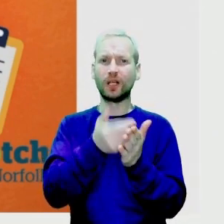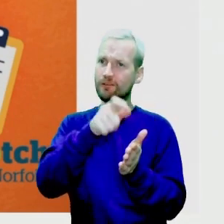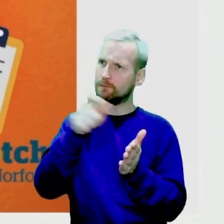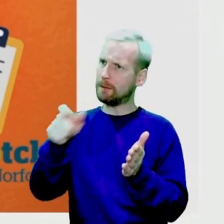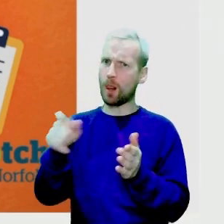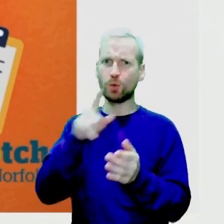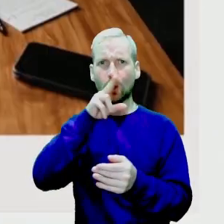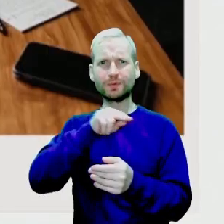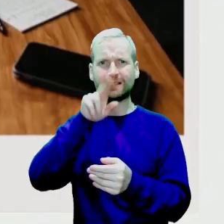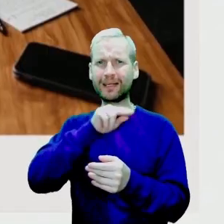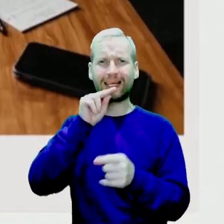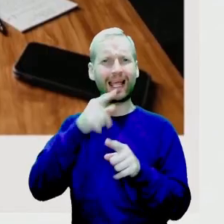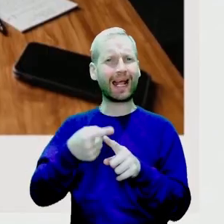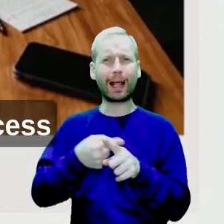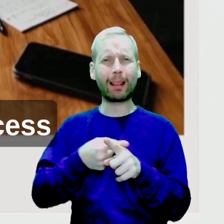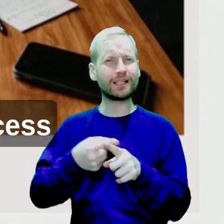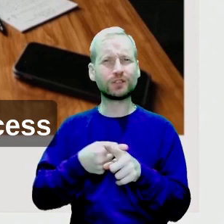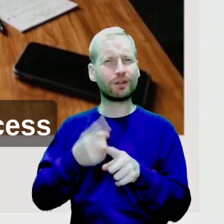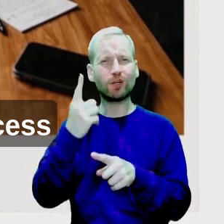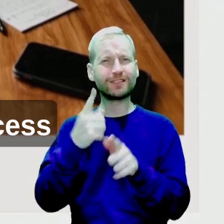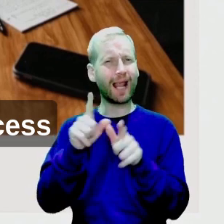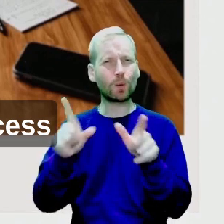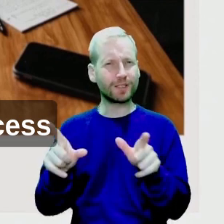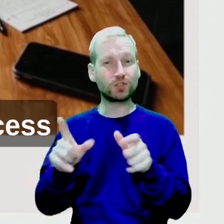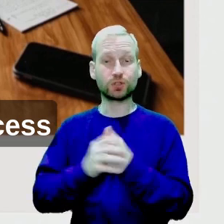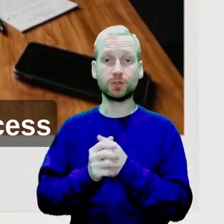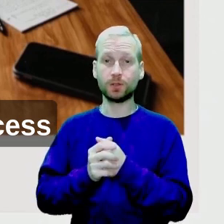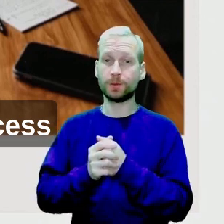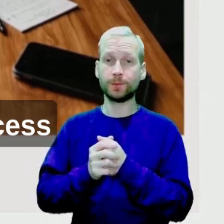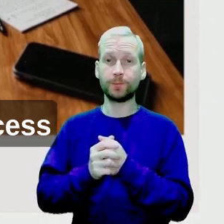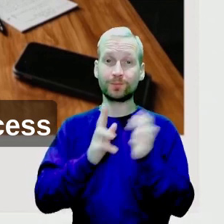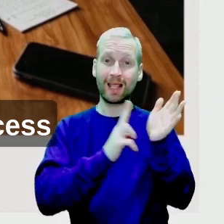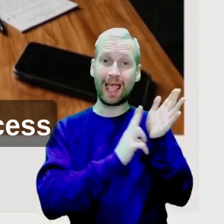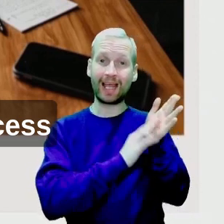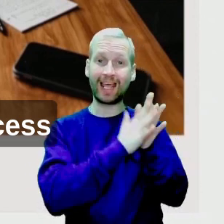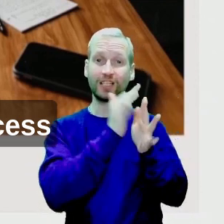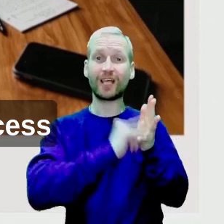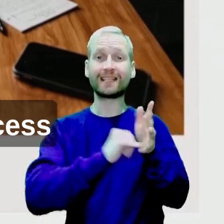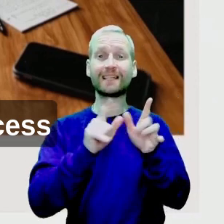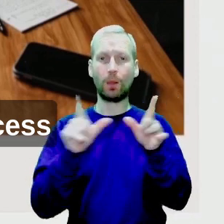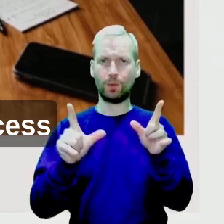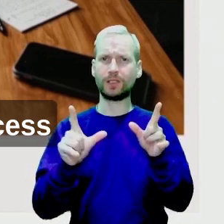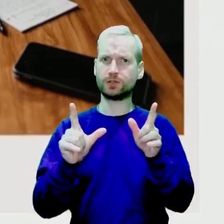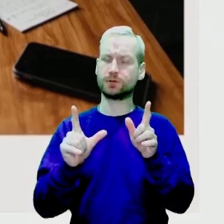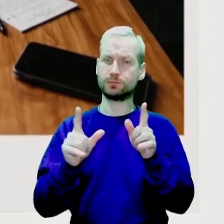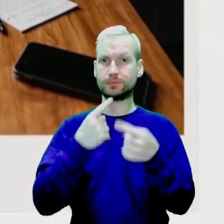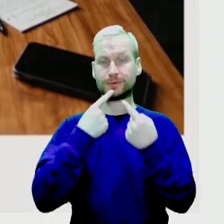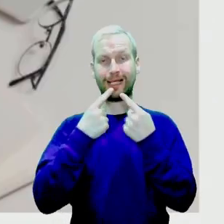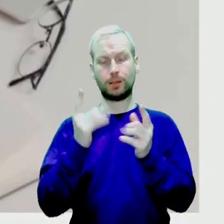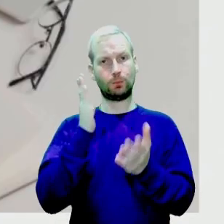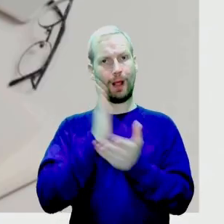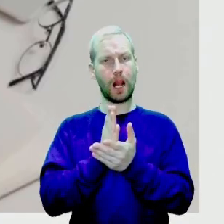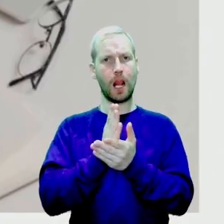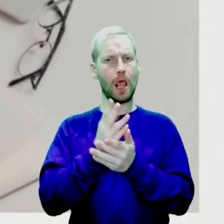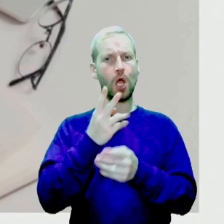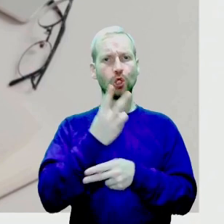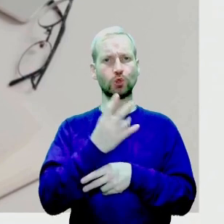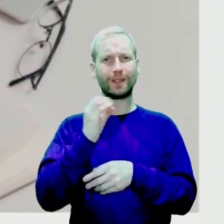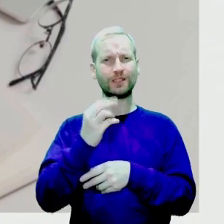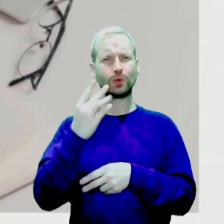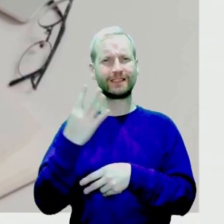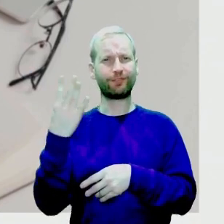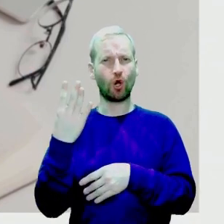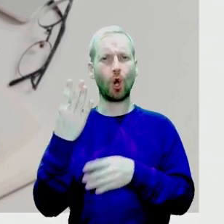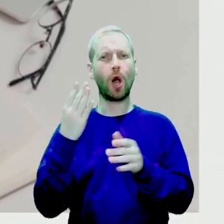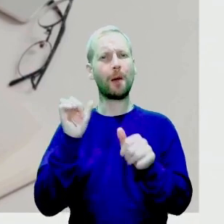didn't speak English. The NHS is promising all patients better digital access to care by the end of 2024 for